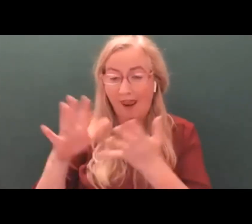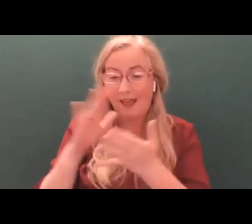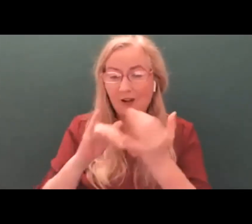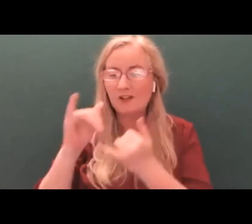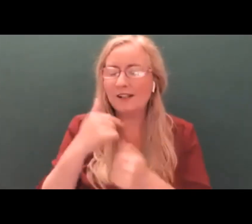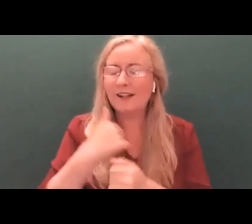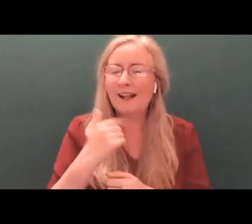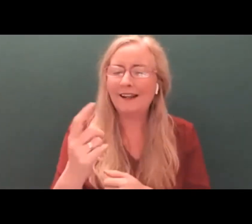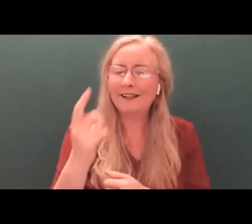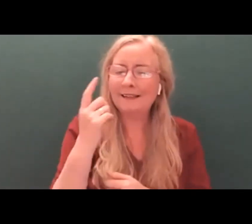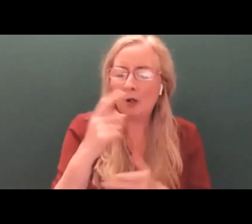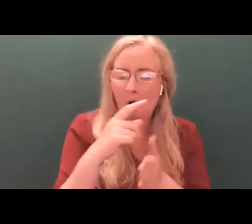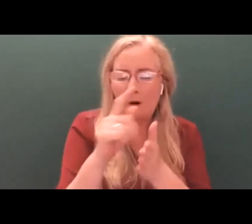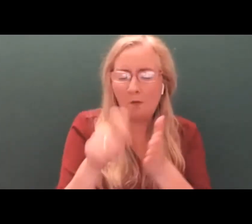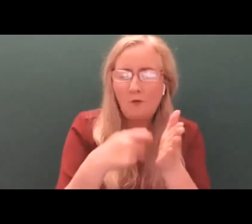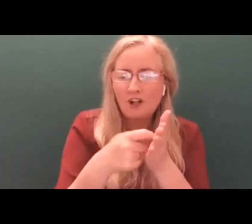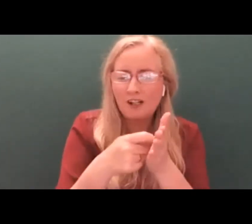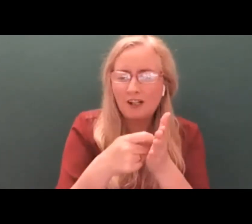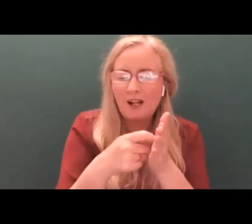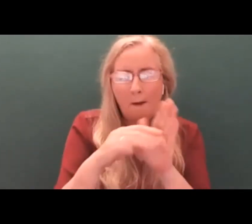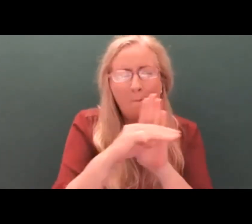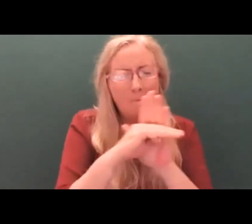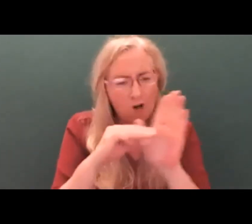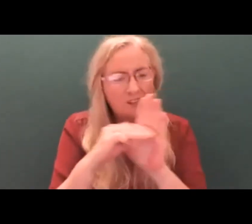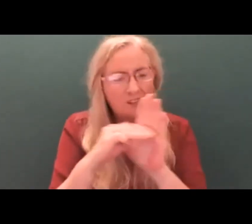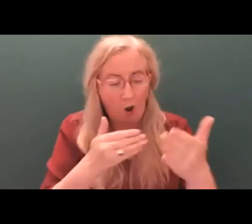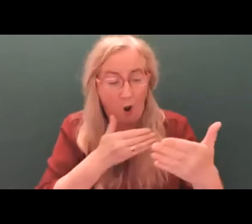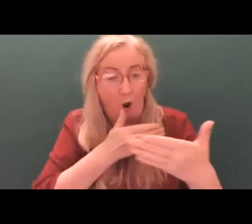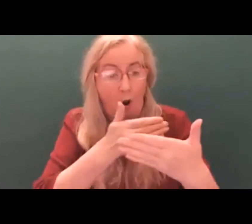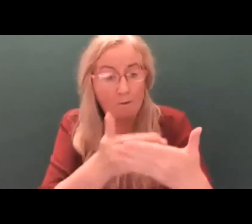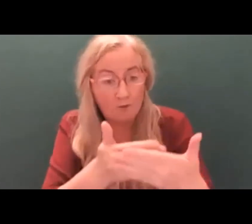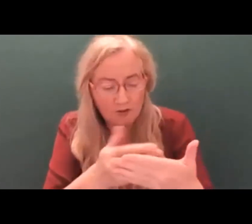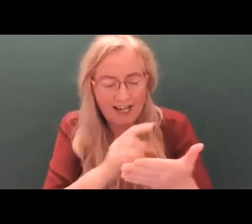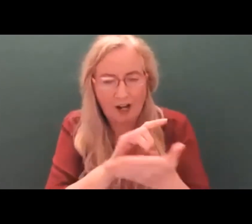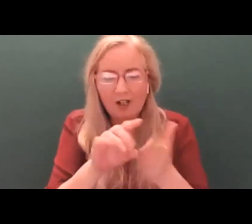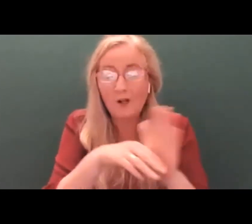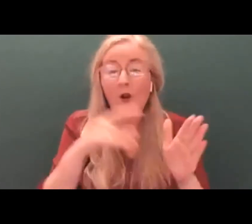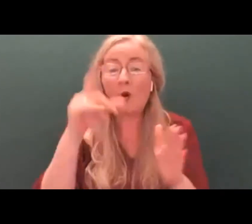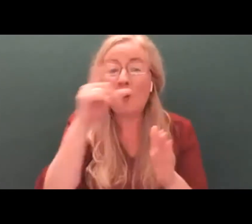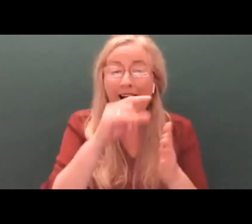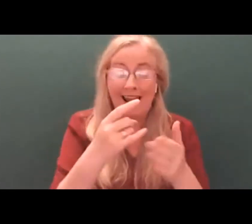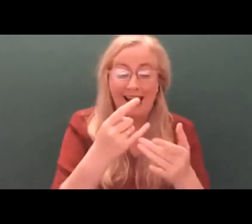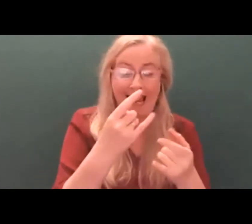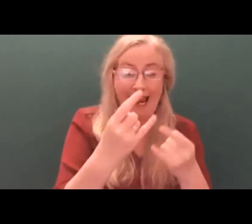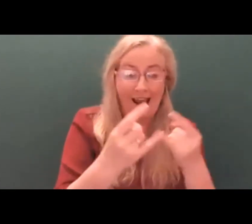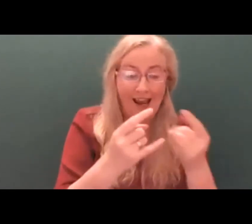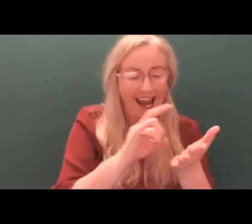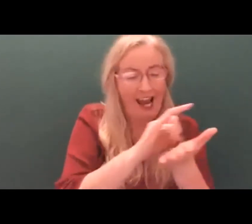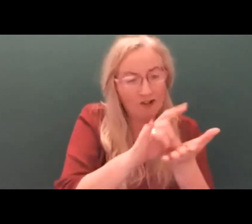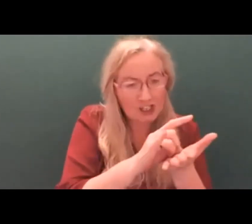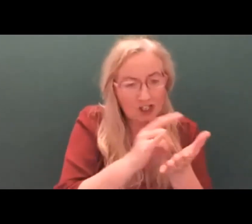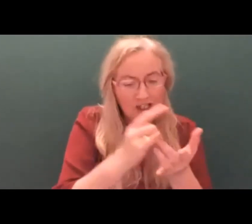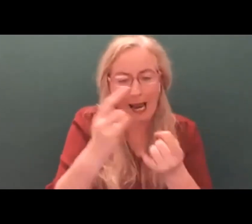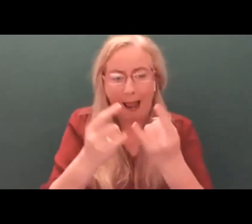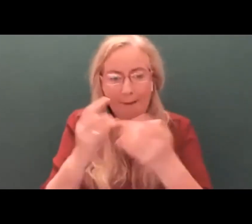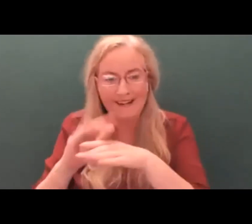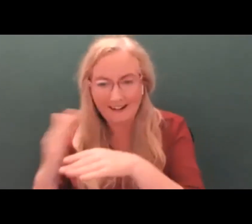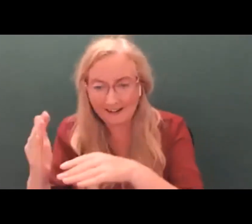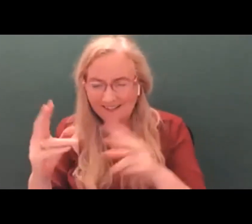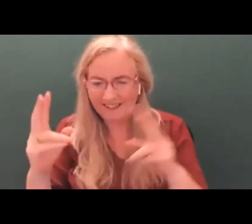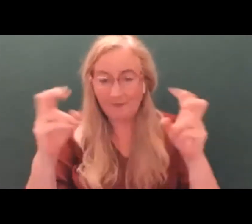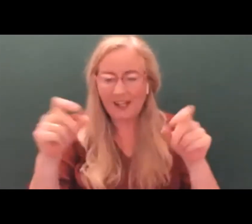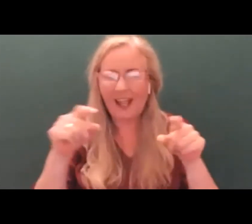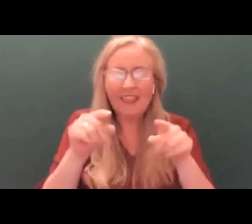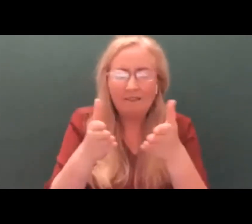a project for a number of months running right up to Heritage Week called Heritage Happenings. And it covered a wide